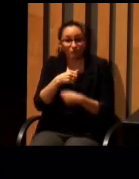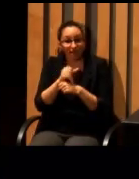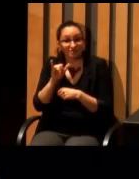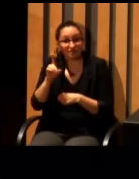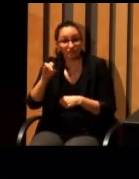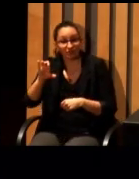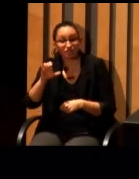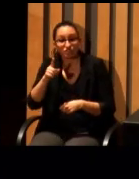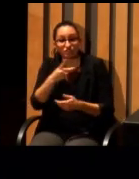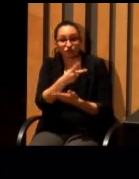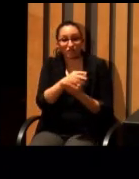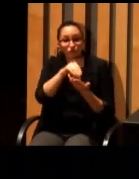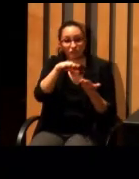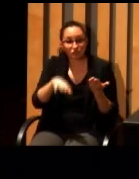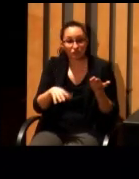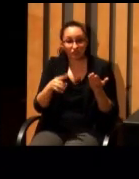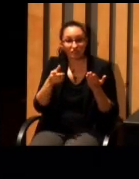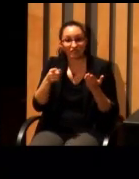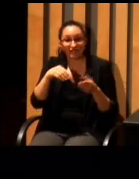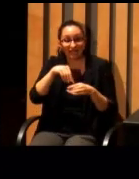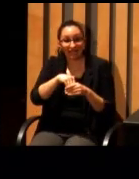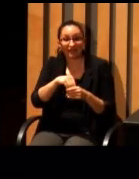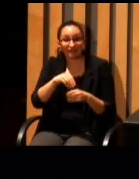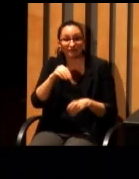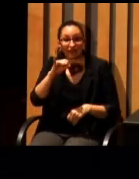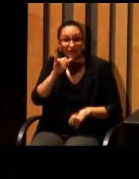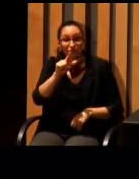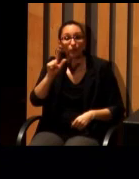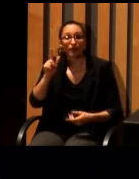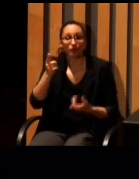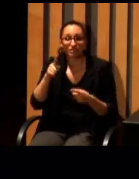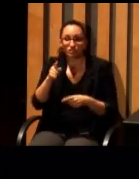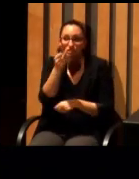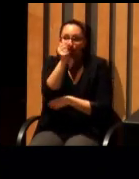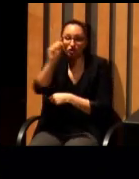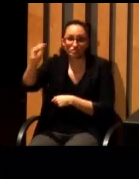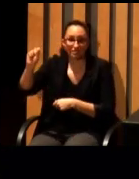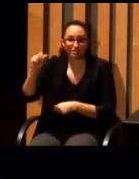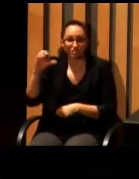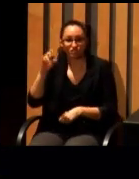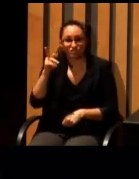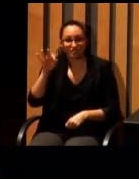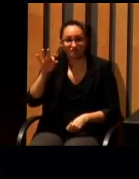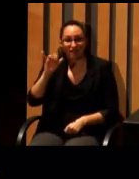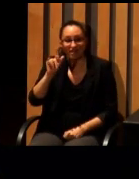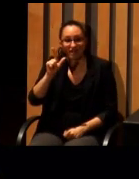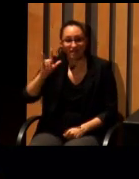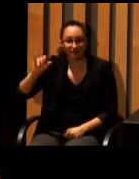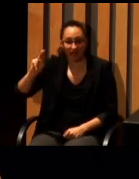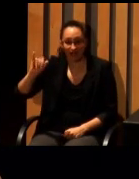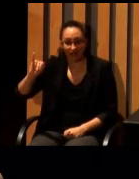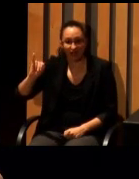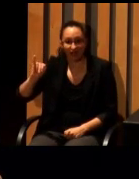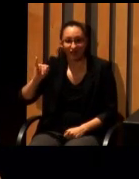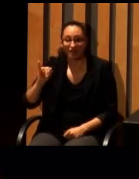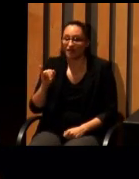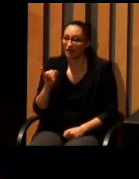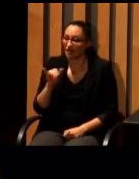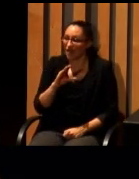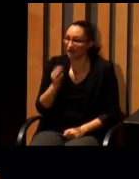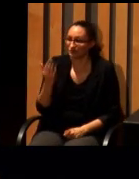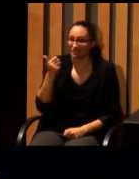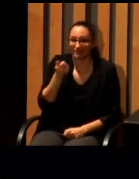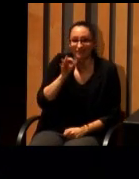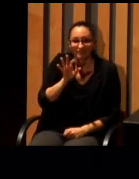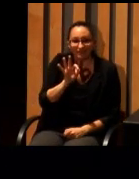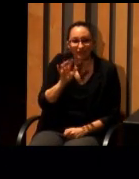she protested Chief Olainowak. She came out with a documentary called In Whose Honor, And she has, in